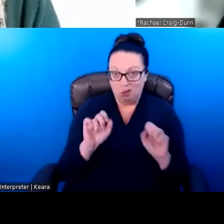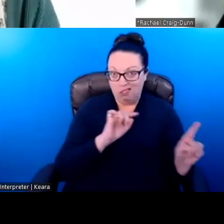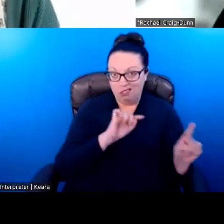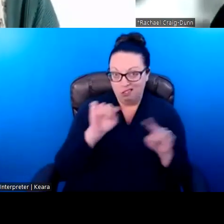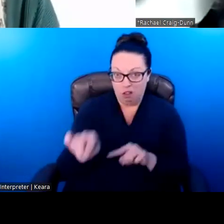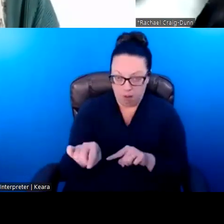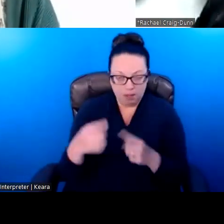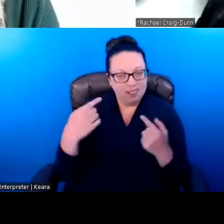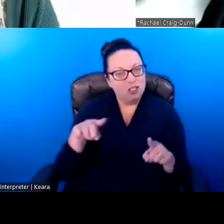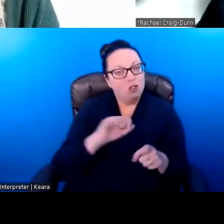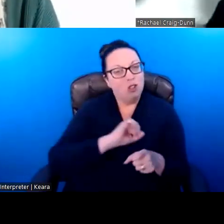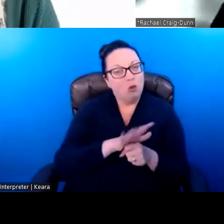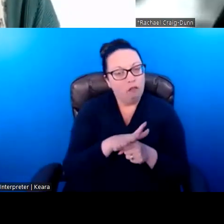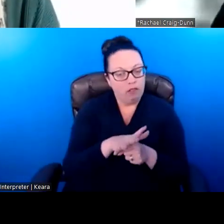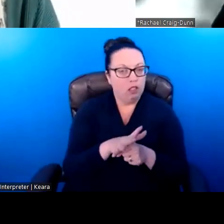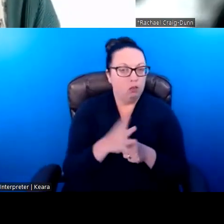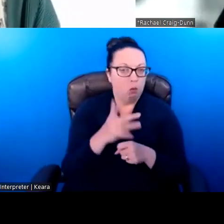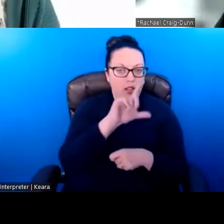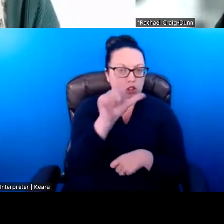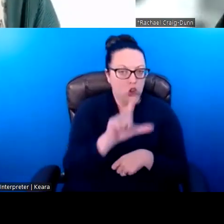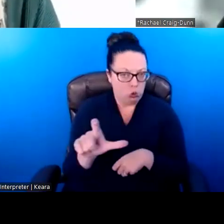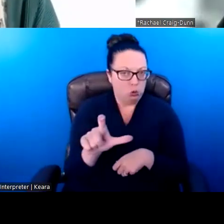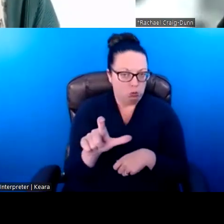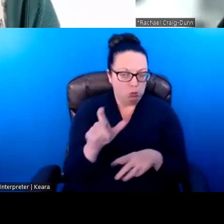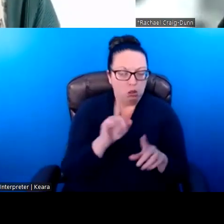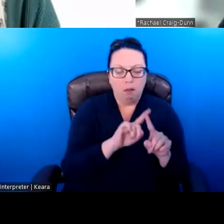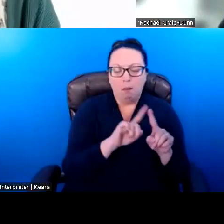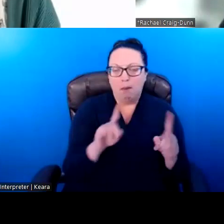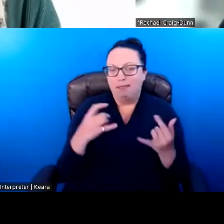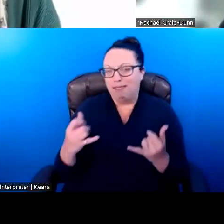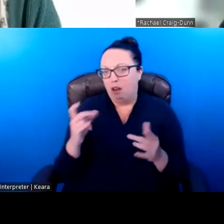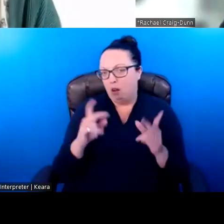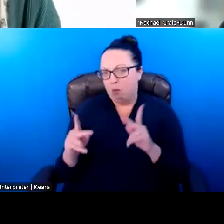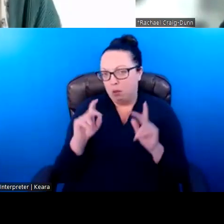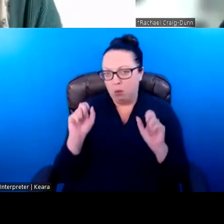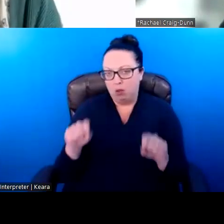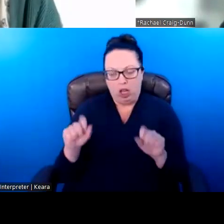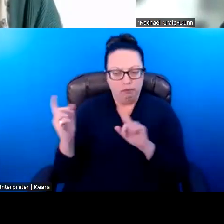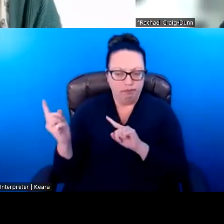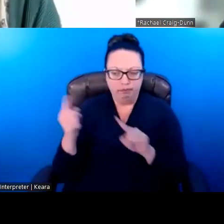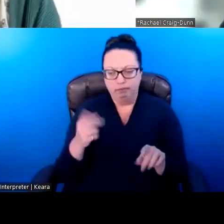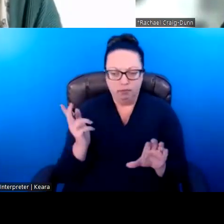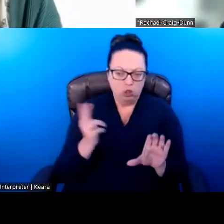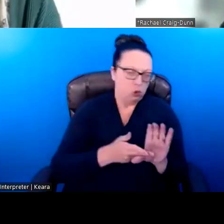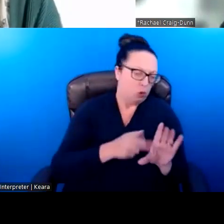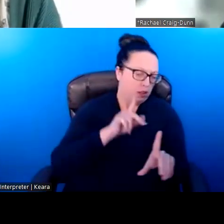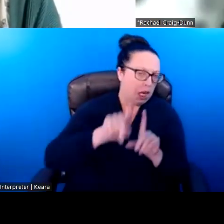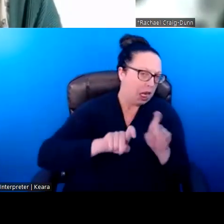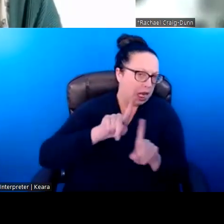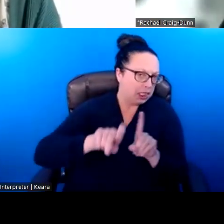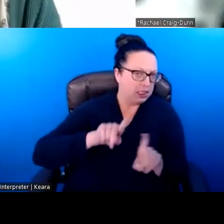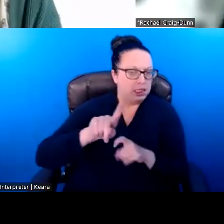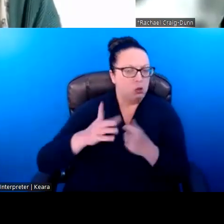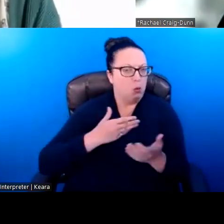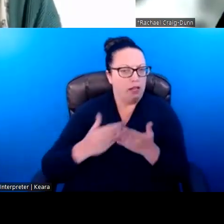of the pandemic, we had it, with Zoom, but people can come on, all family members can come on and ask the questions that they need to in